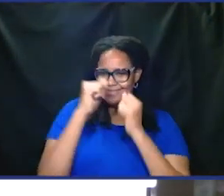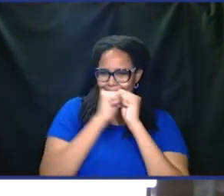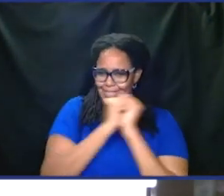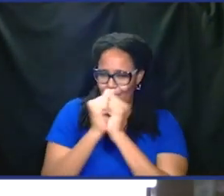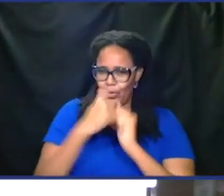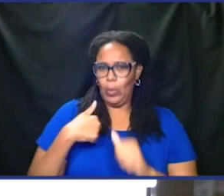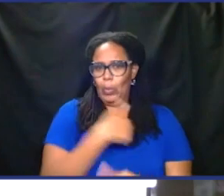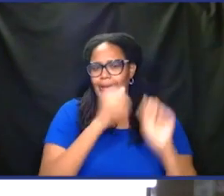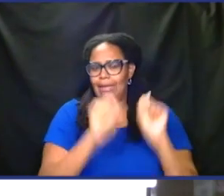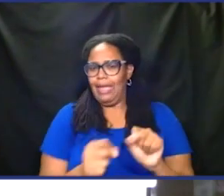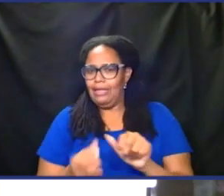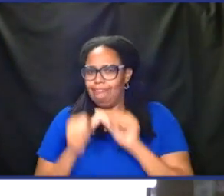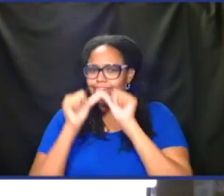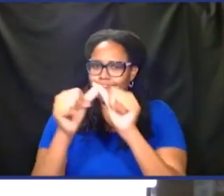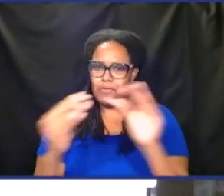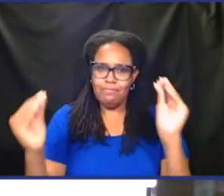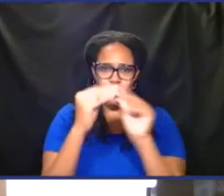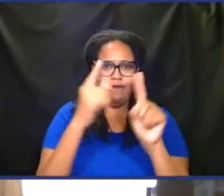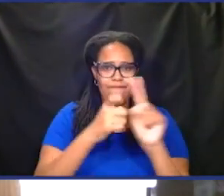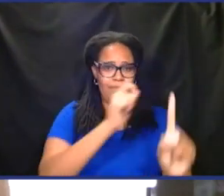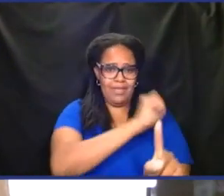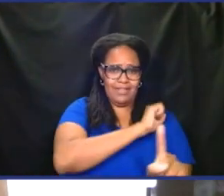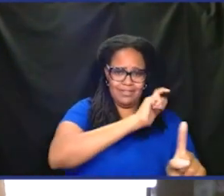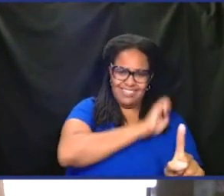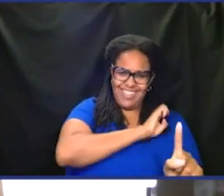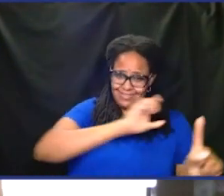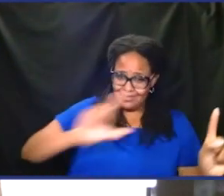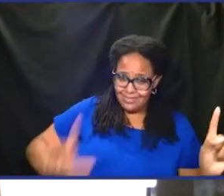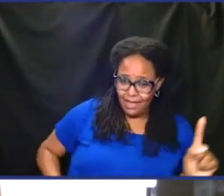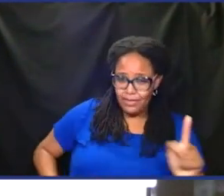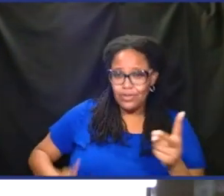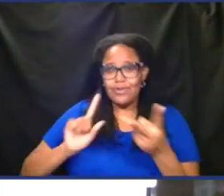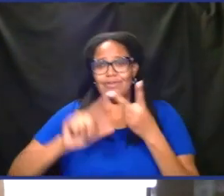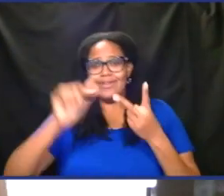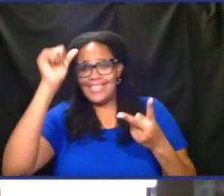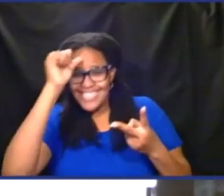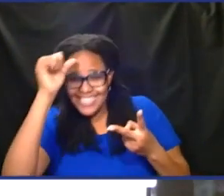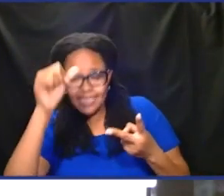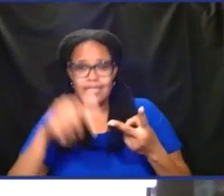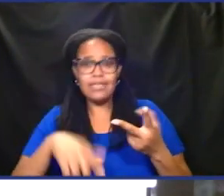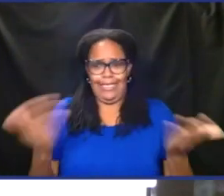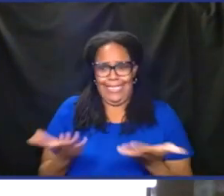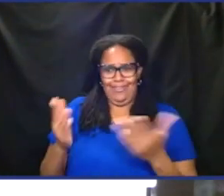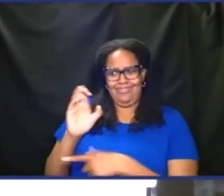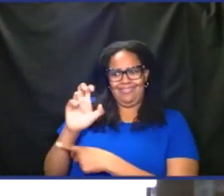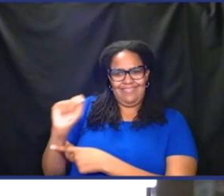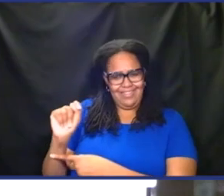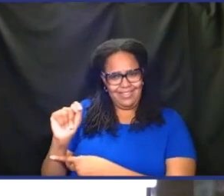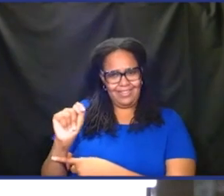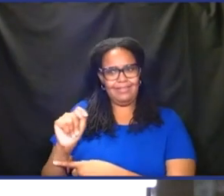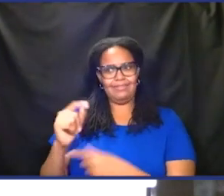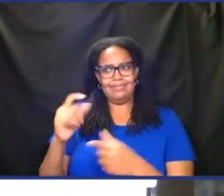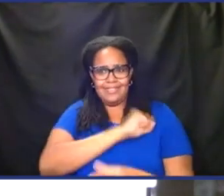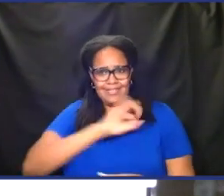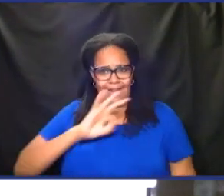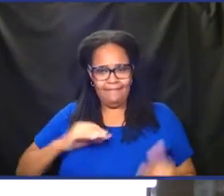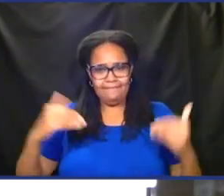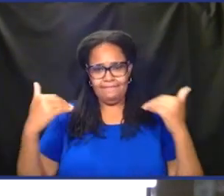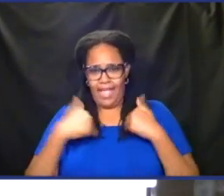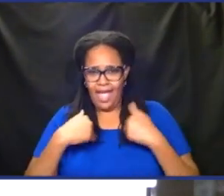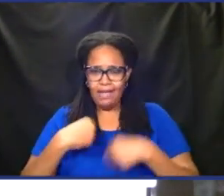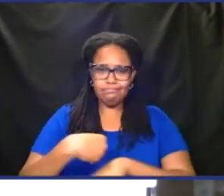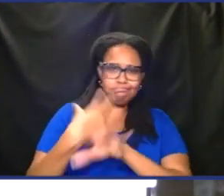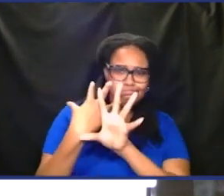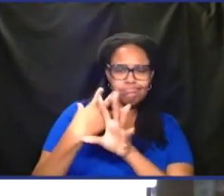El Salvador to India to right here in Connecticut, staff made the pivot to telehealth, holding more than